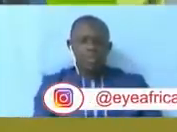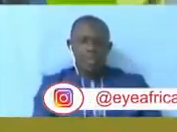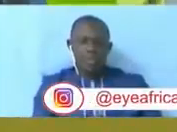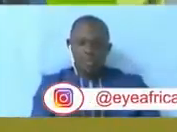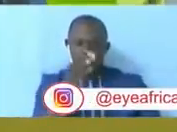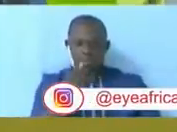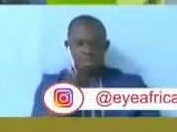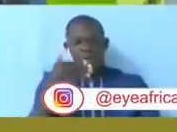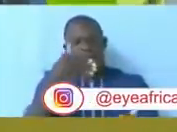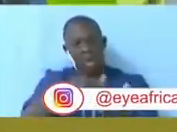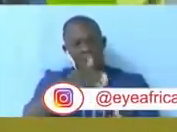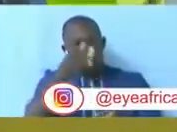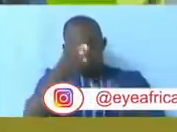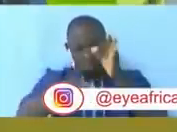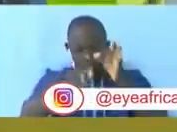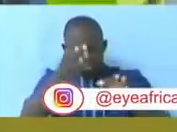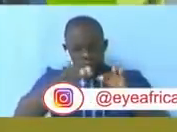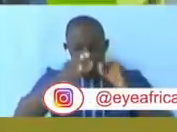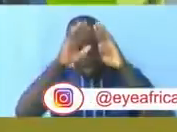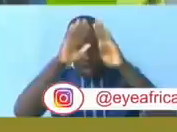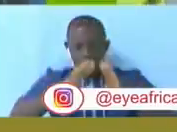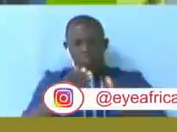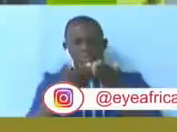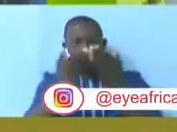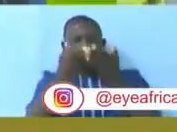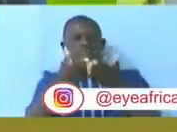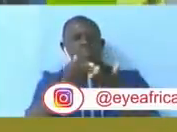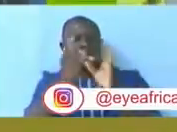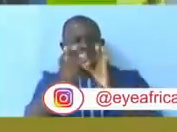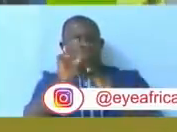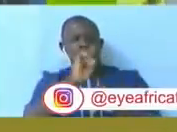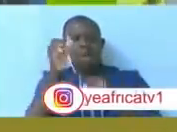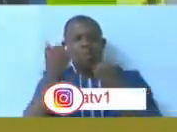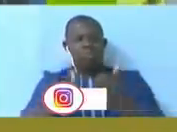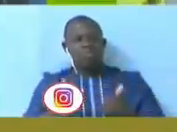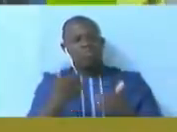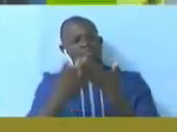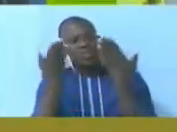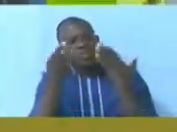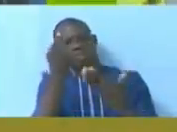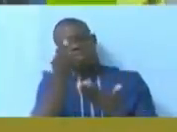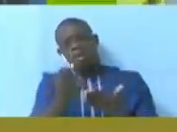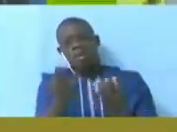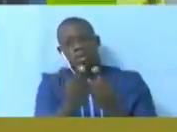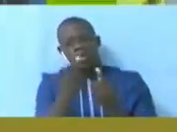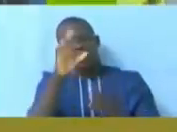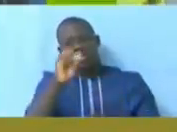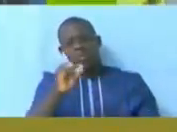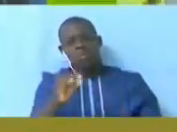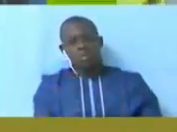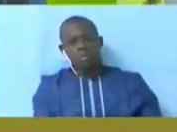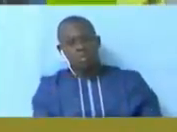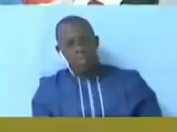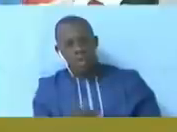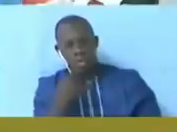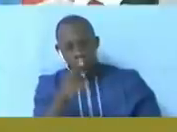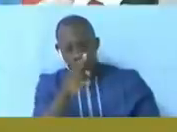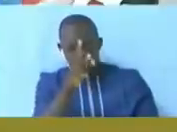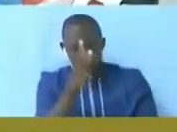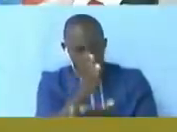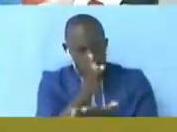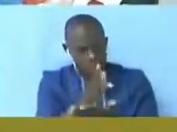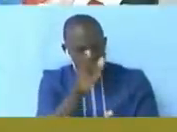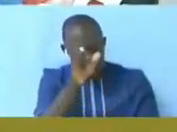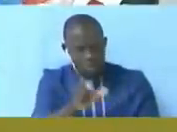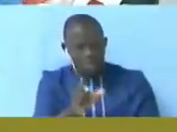my testimony, and that's all I can do. Ngai ko na rakiti dilaro andunga na sedan lodi landunzi odona keno. So you were a witness in this particular case? Yes, I